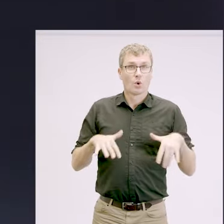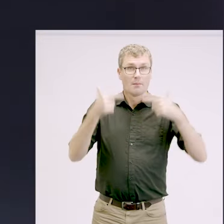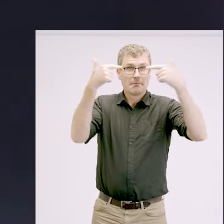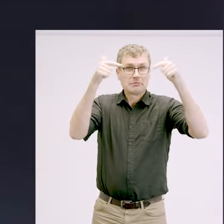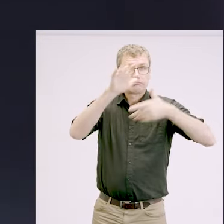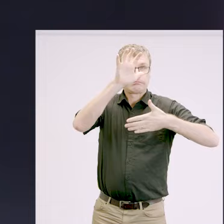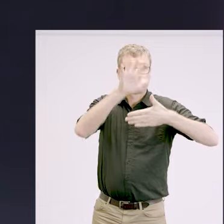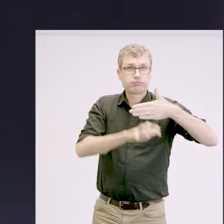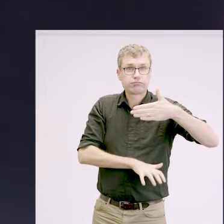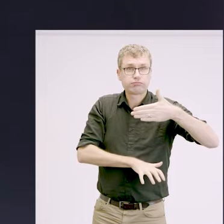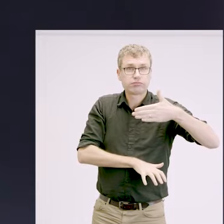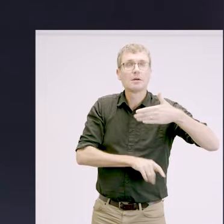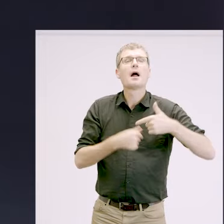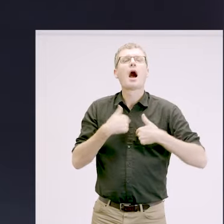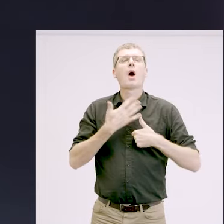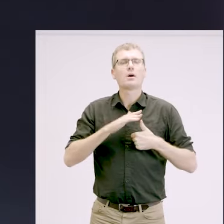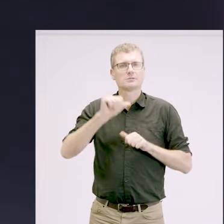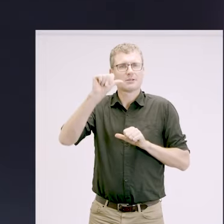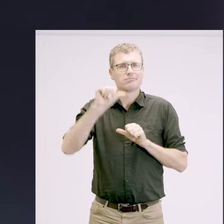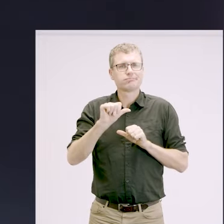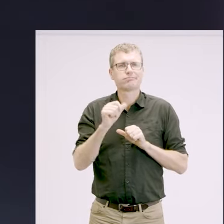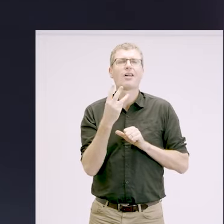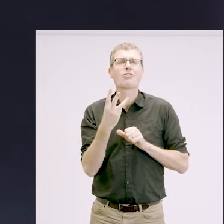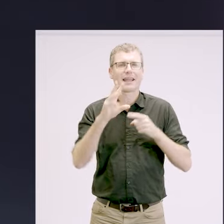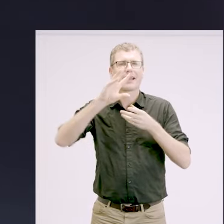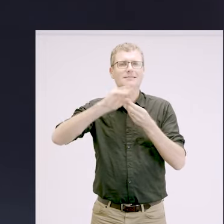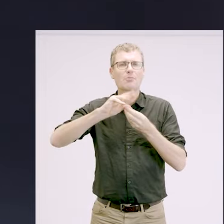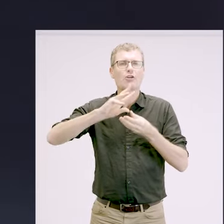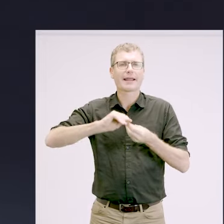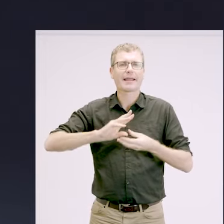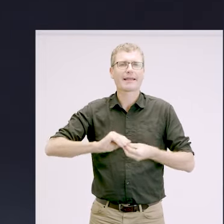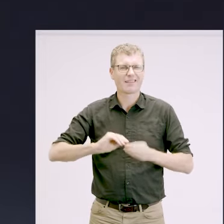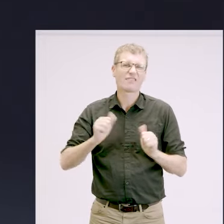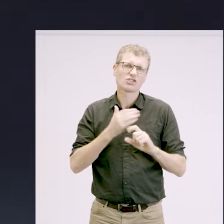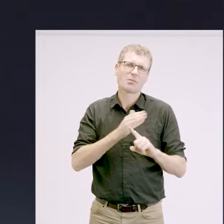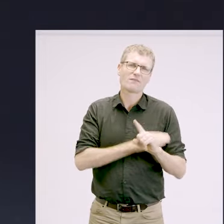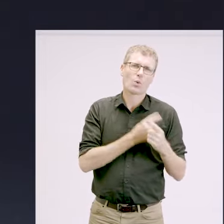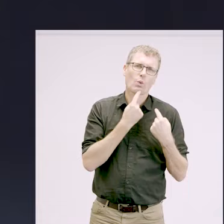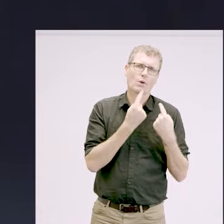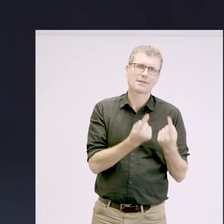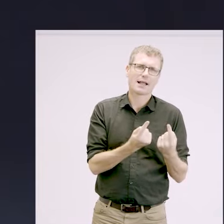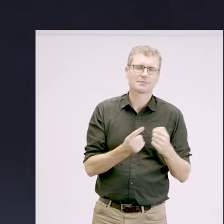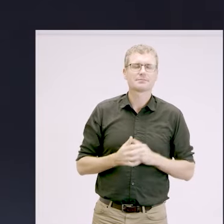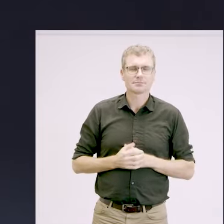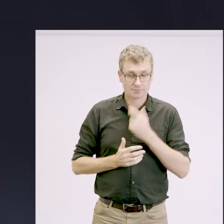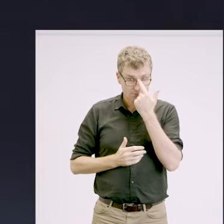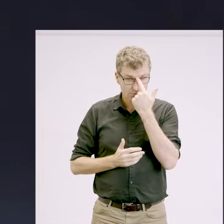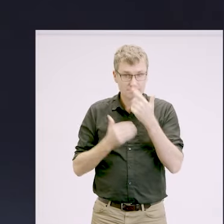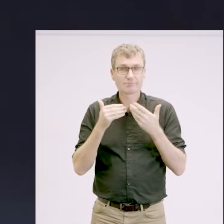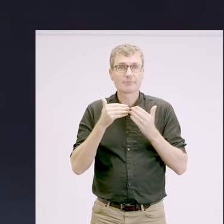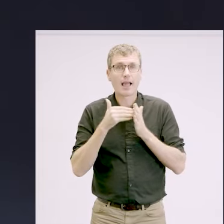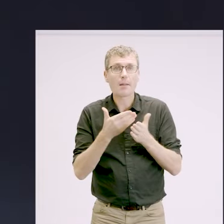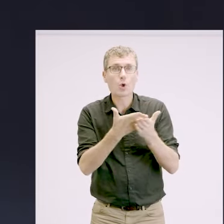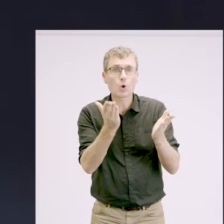That is a lot of text. I want to make three observations for us that I've already revealed to